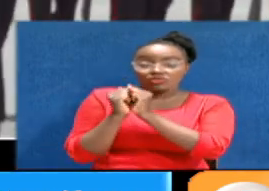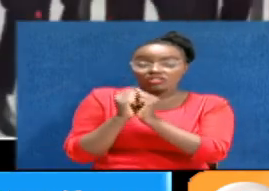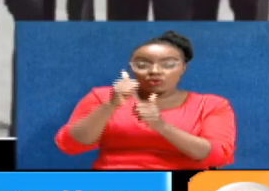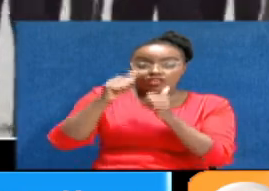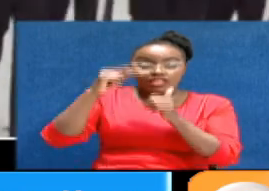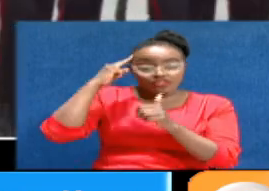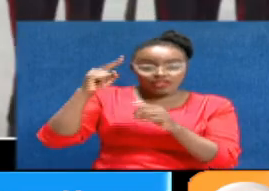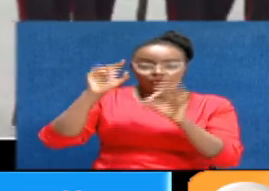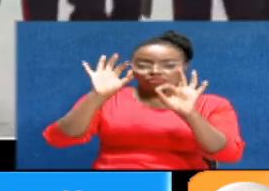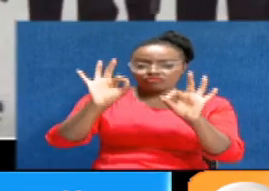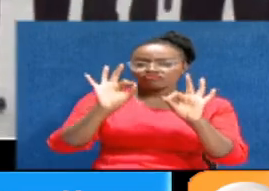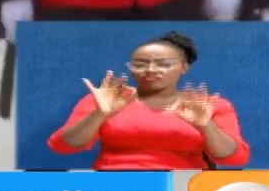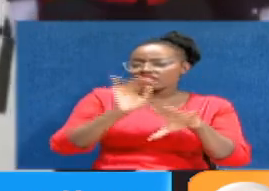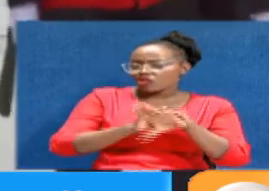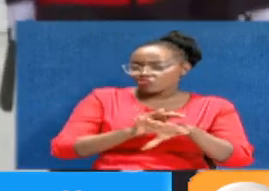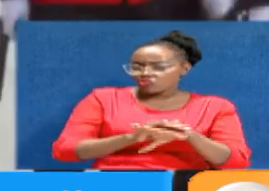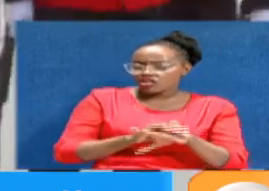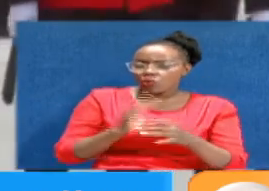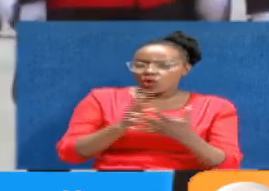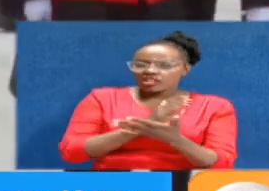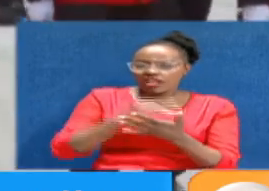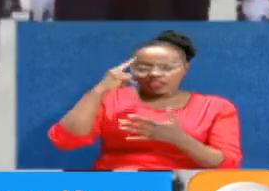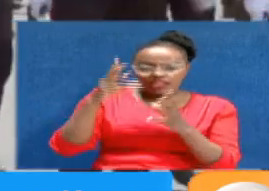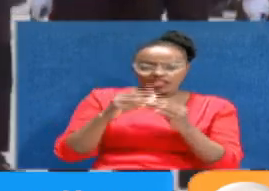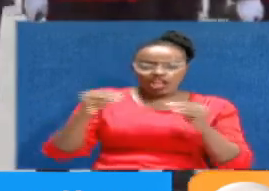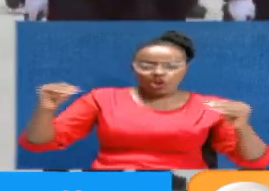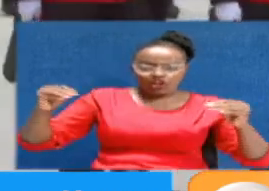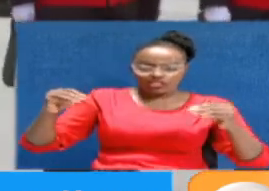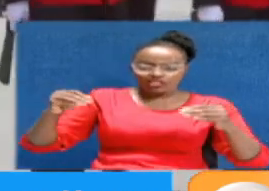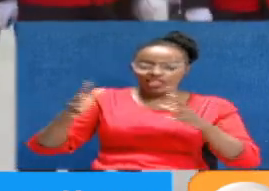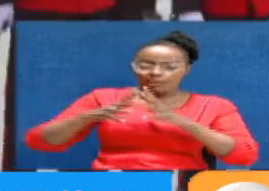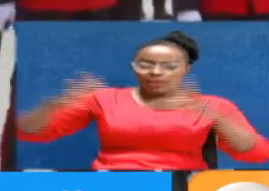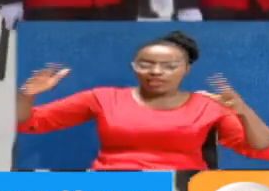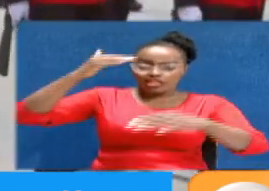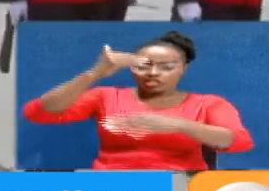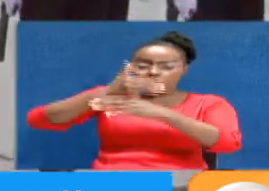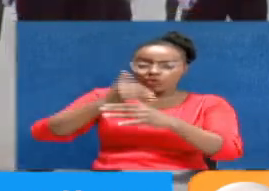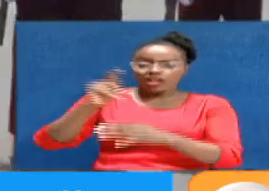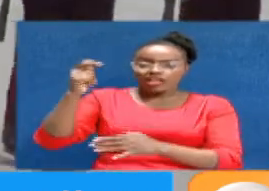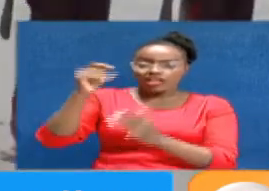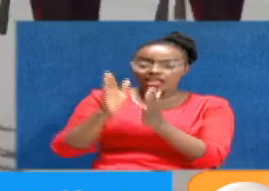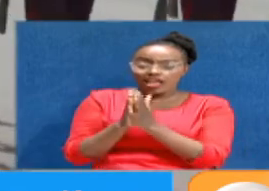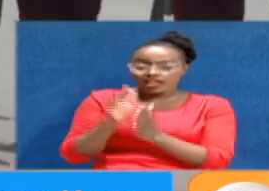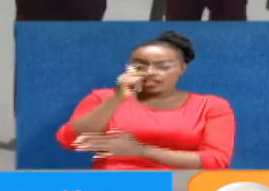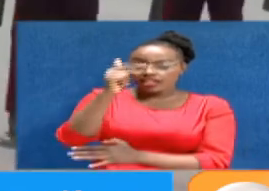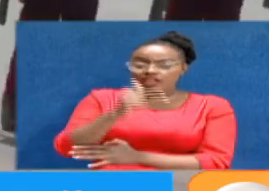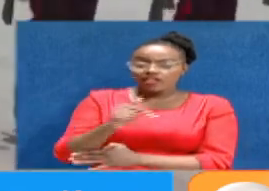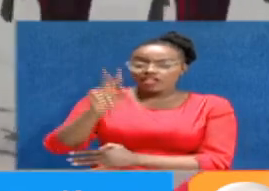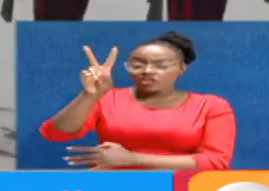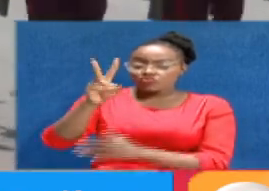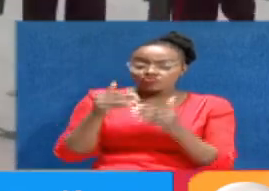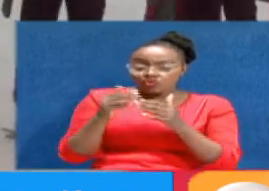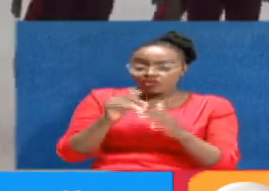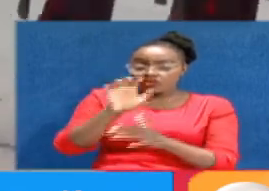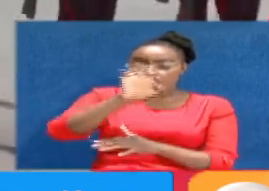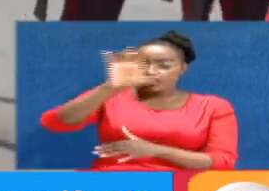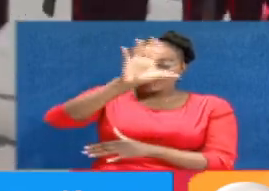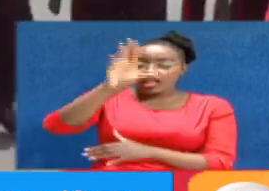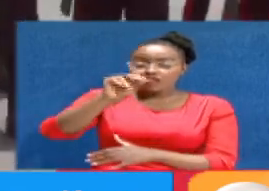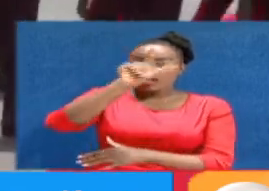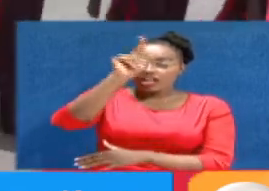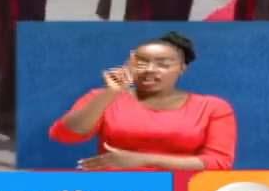I think would be really great. I mean, we share, I think, the longest border between Kenya and Tanzania. We are both the two main gateways into the East